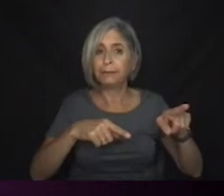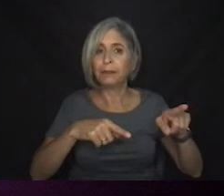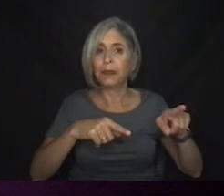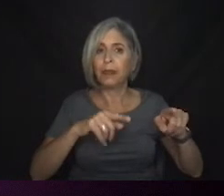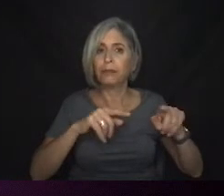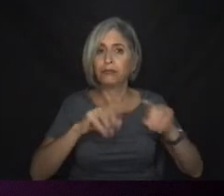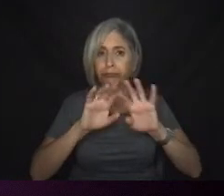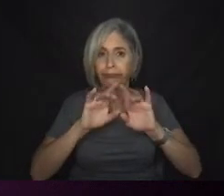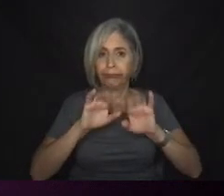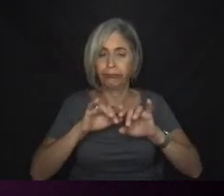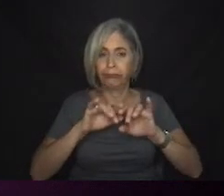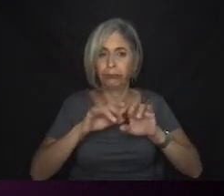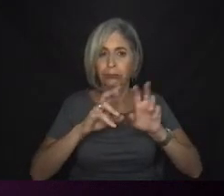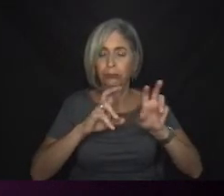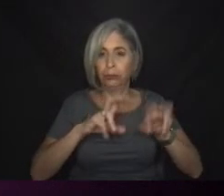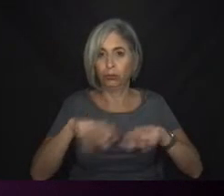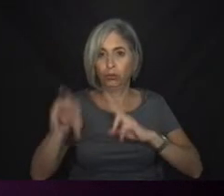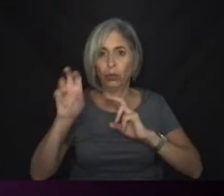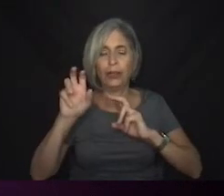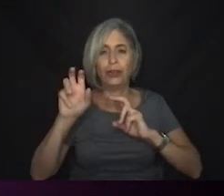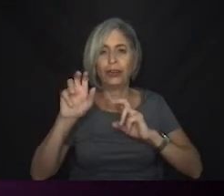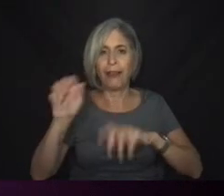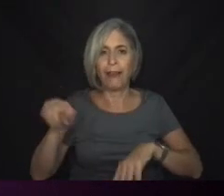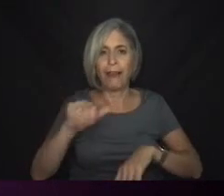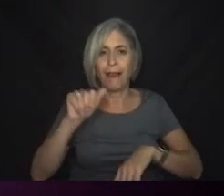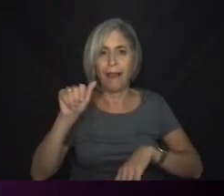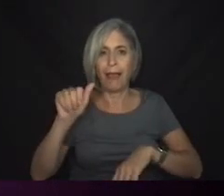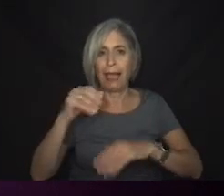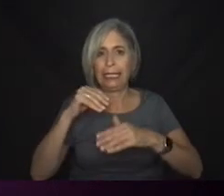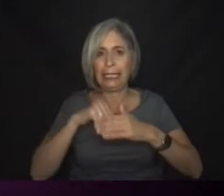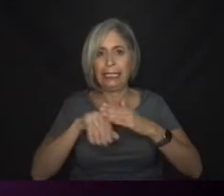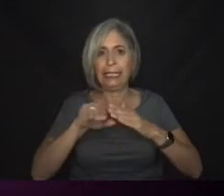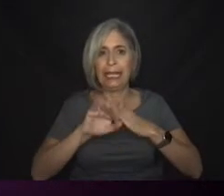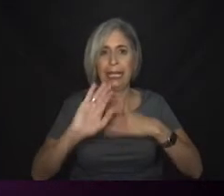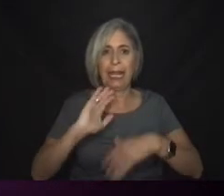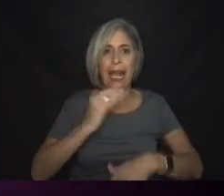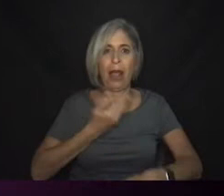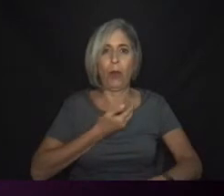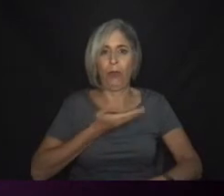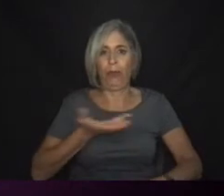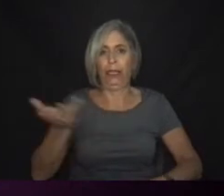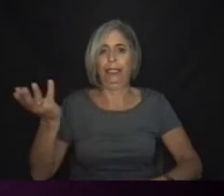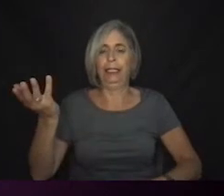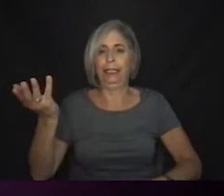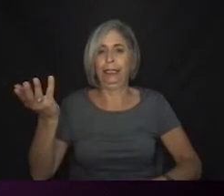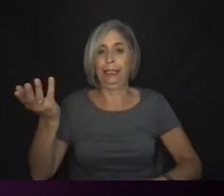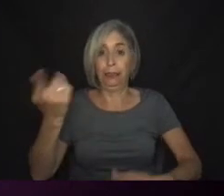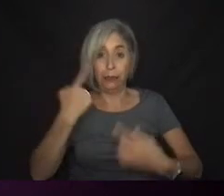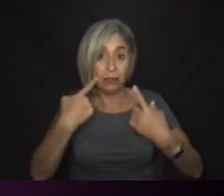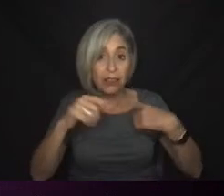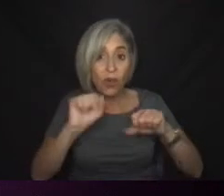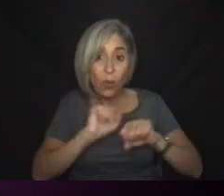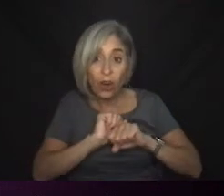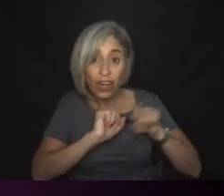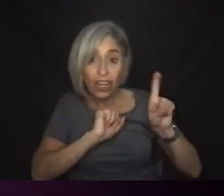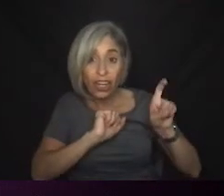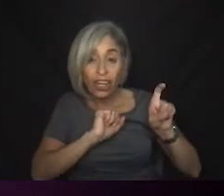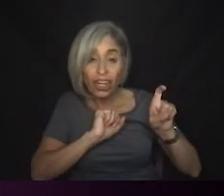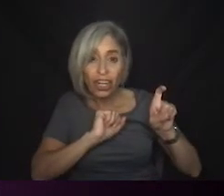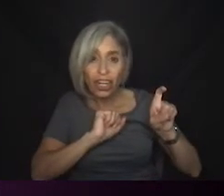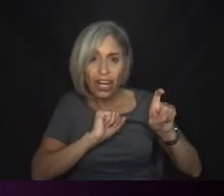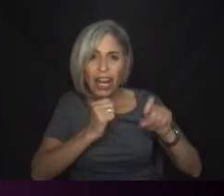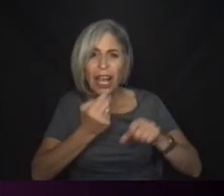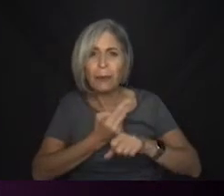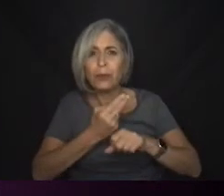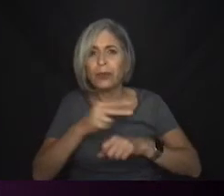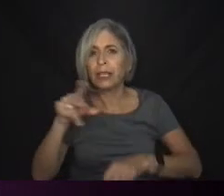And we will renderer.render app inside our thing. OK, we have a React app. Does it work, though? I'm using Parcel